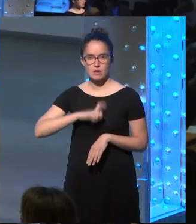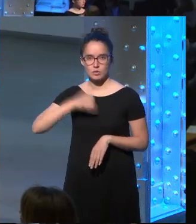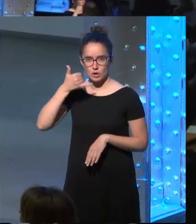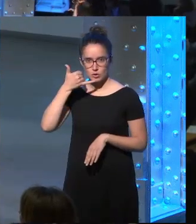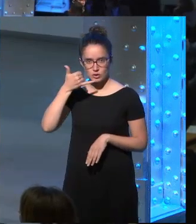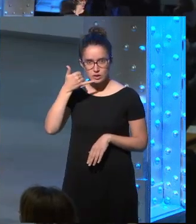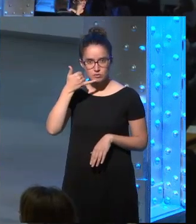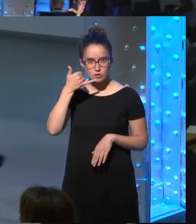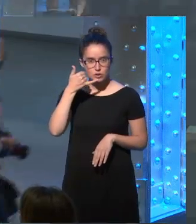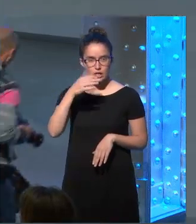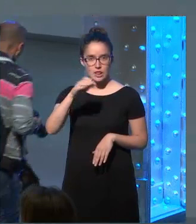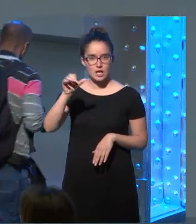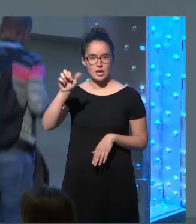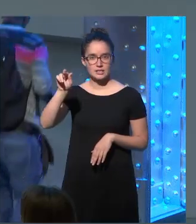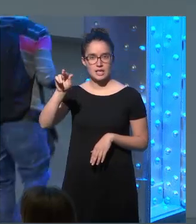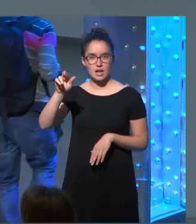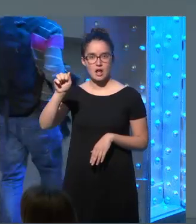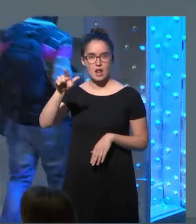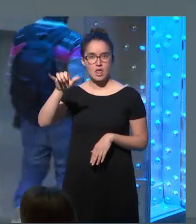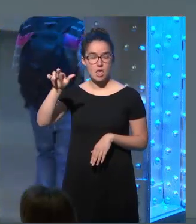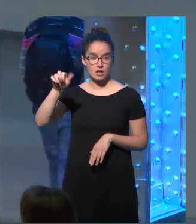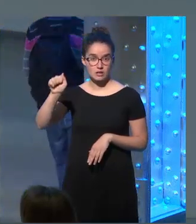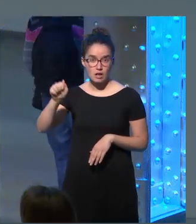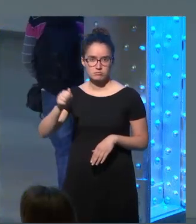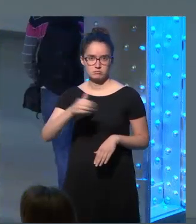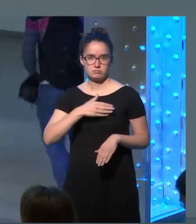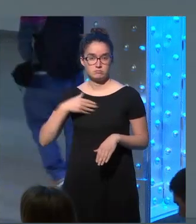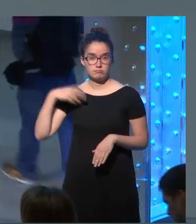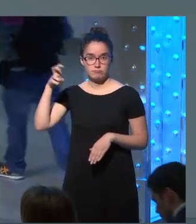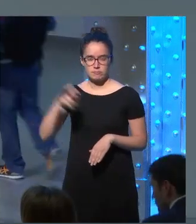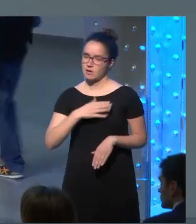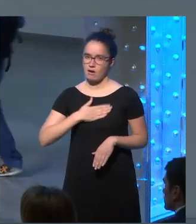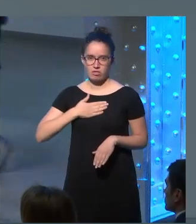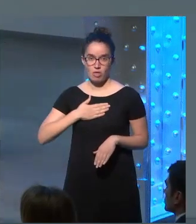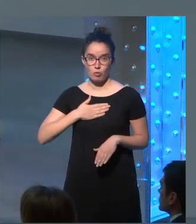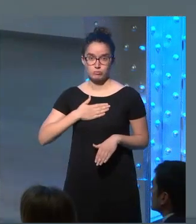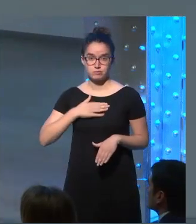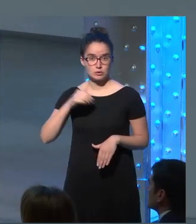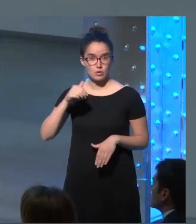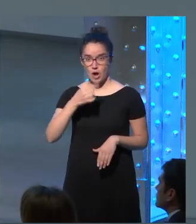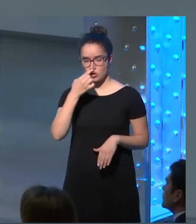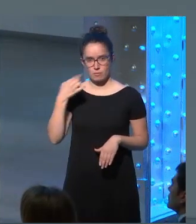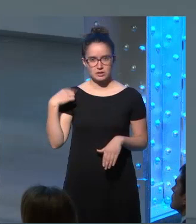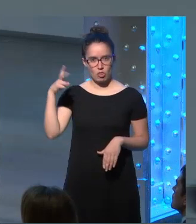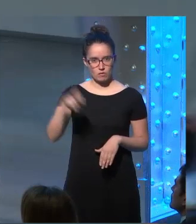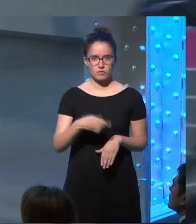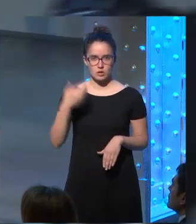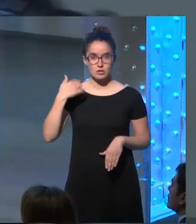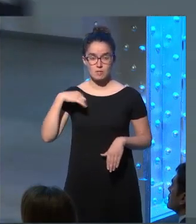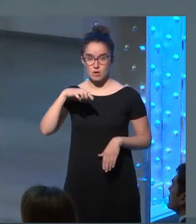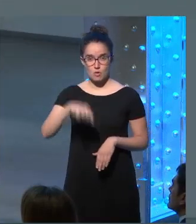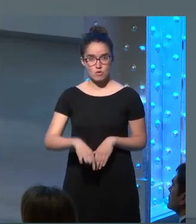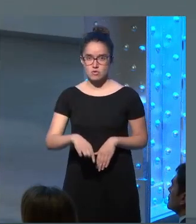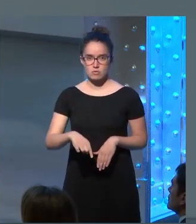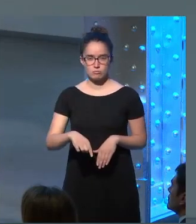the President of Fundación Telefónica, César Alierta, who intended to be here today. He was here